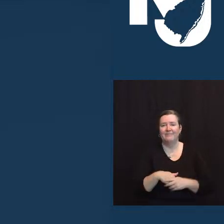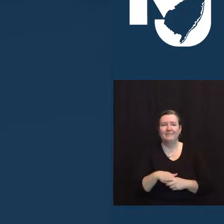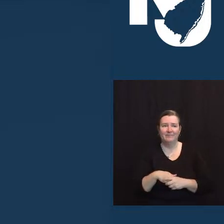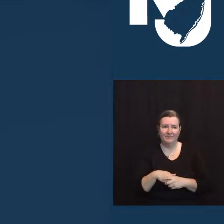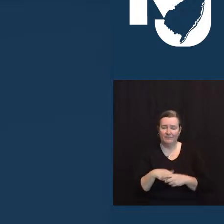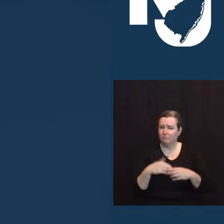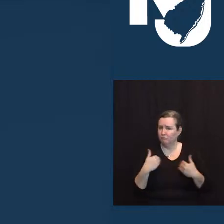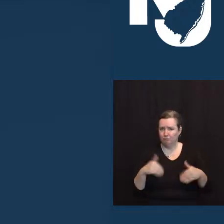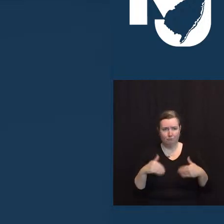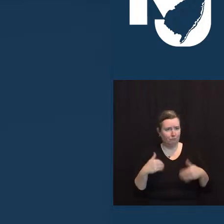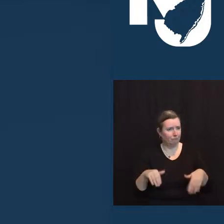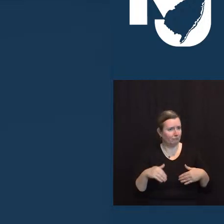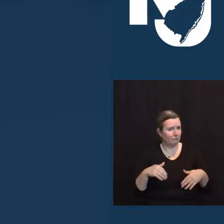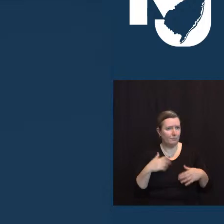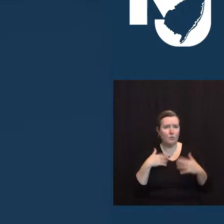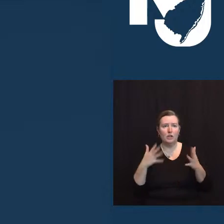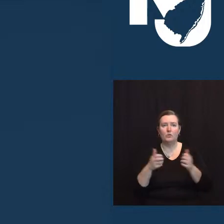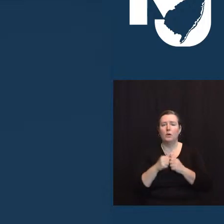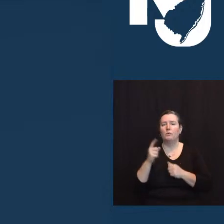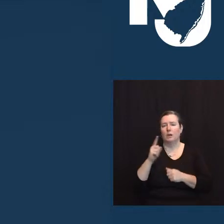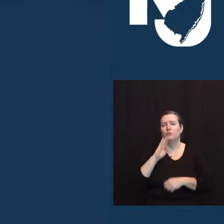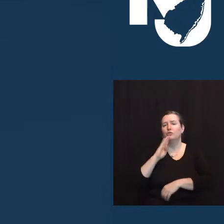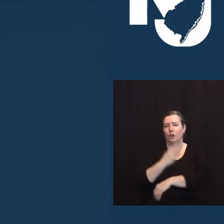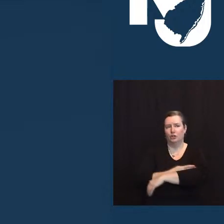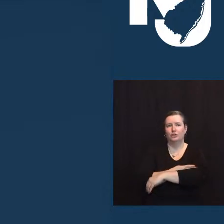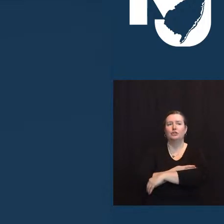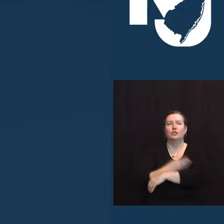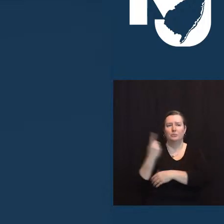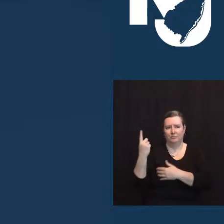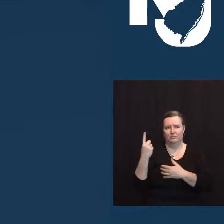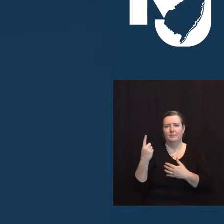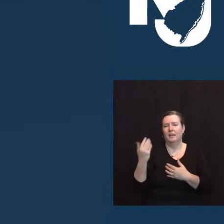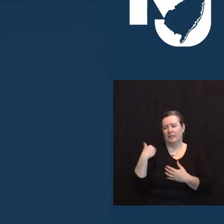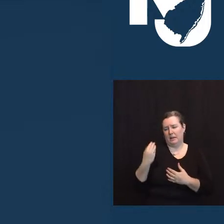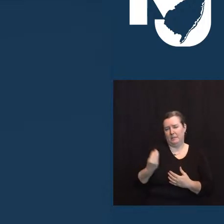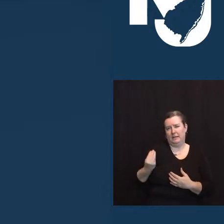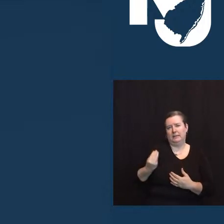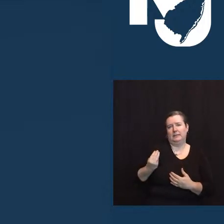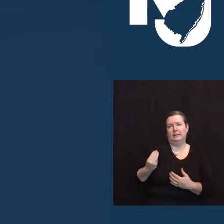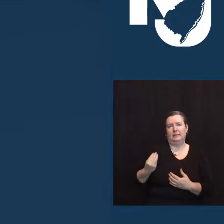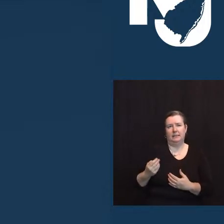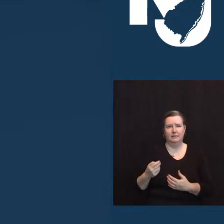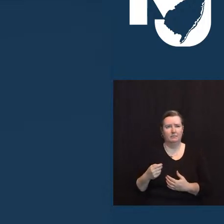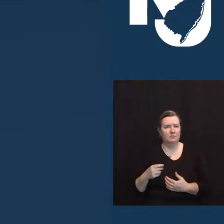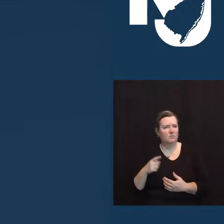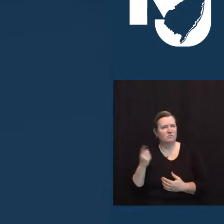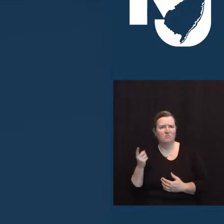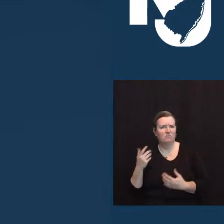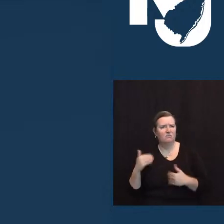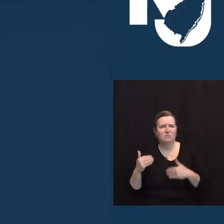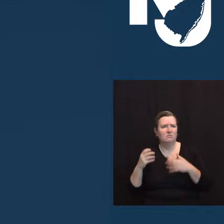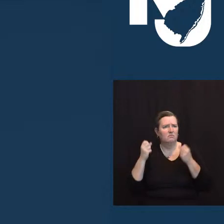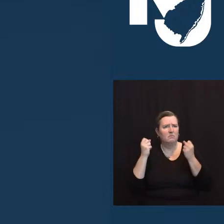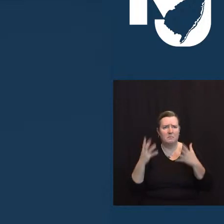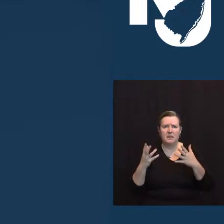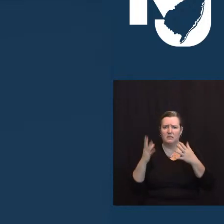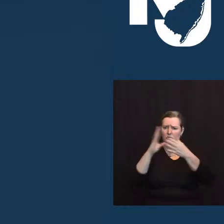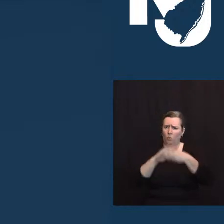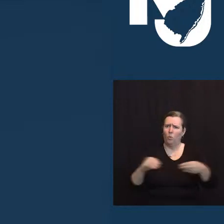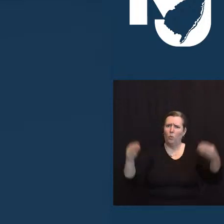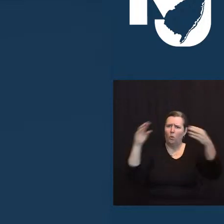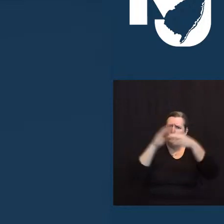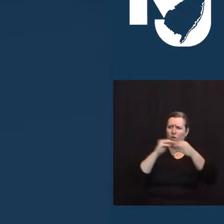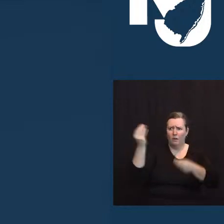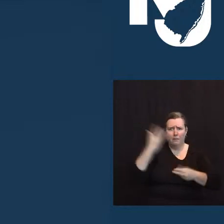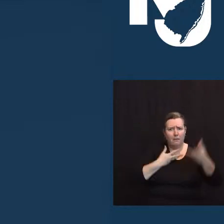honor of speaking on Monday, Amy and Ann. They'll have a rapt audience among Ted's 6 grandchildren, Michael, Rebecca,